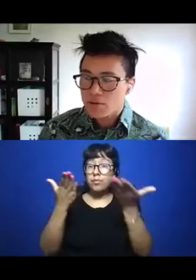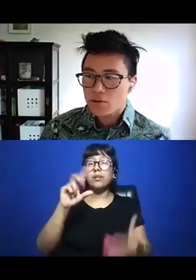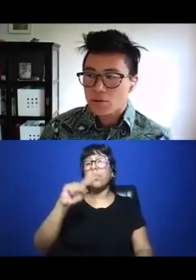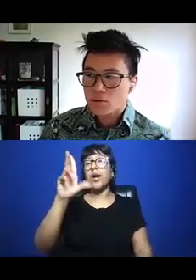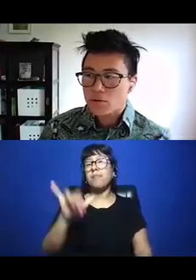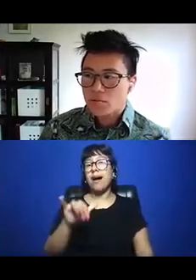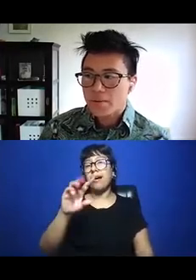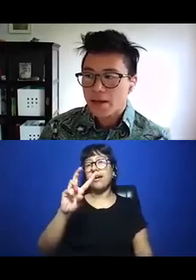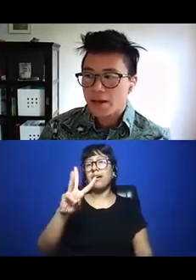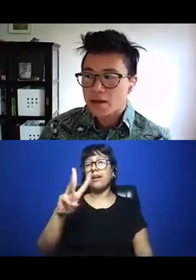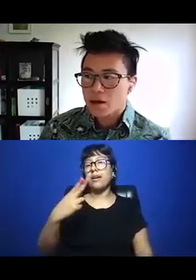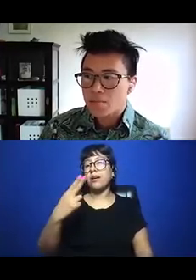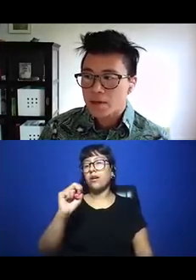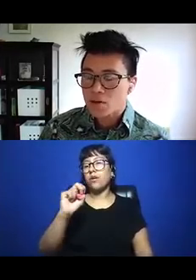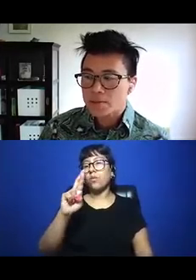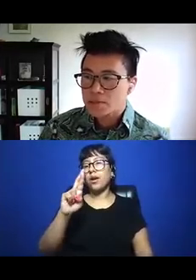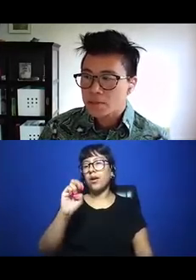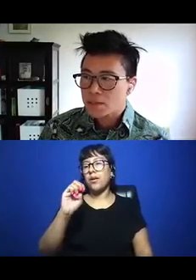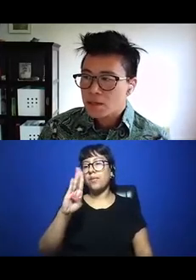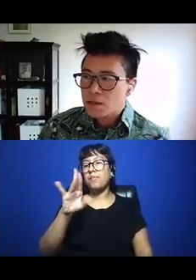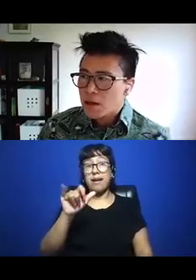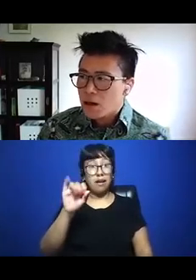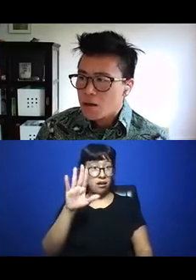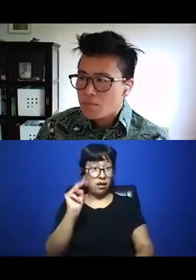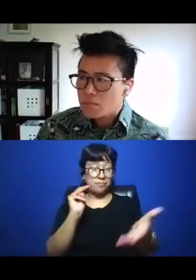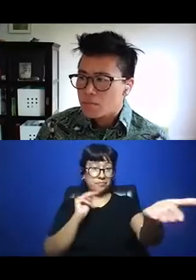So if you go to whereby.com, it opens.